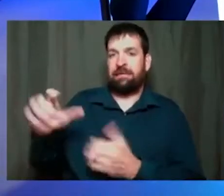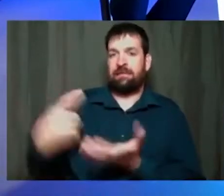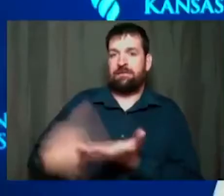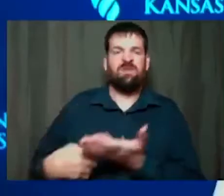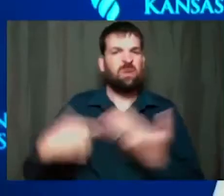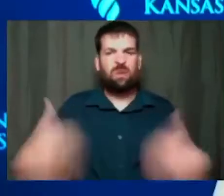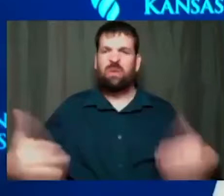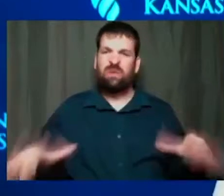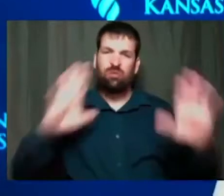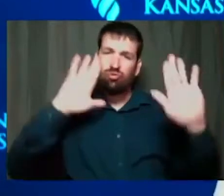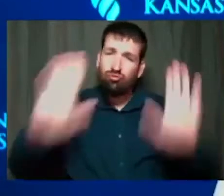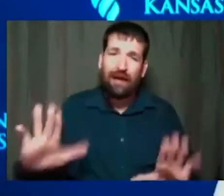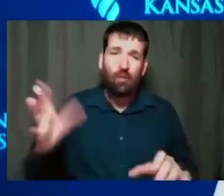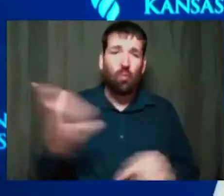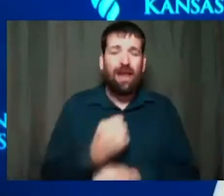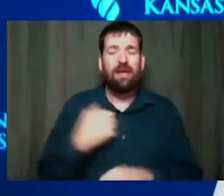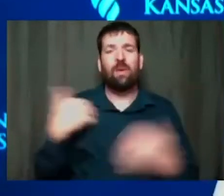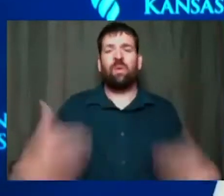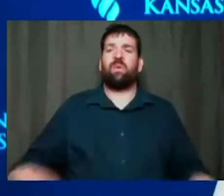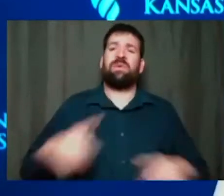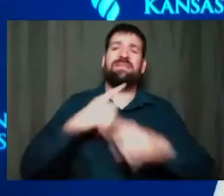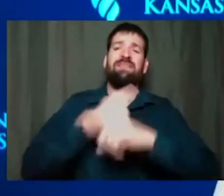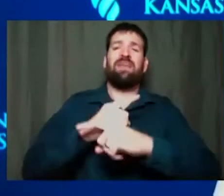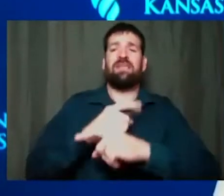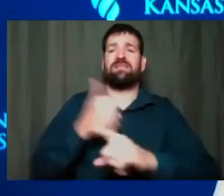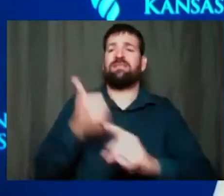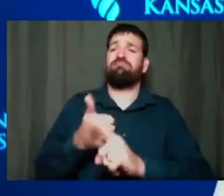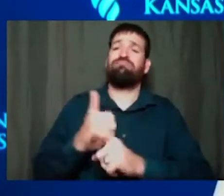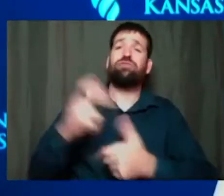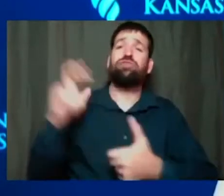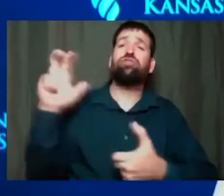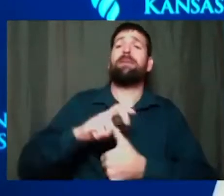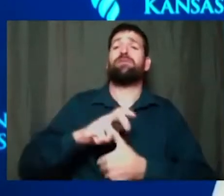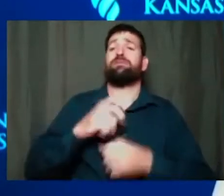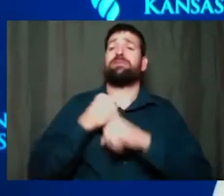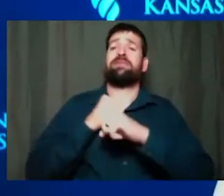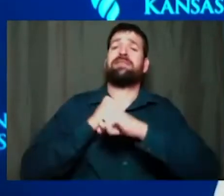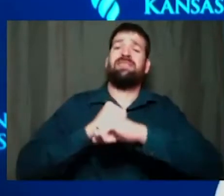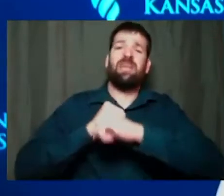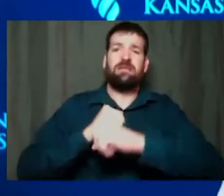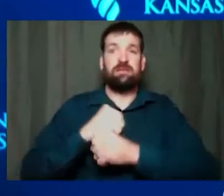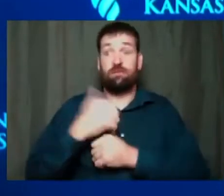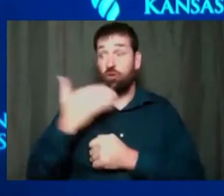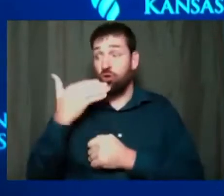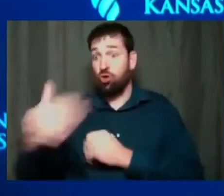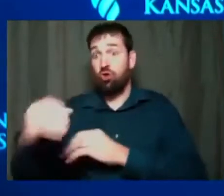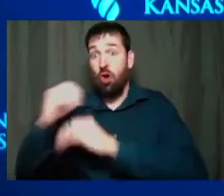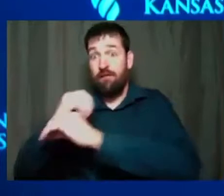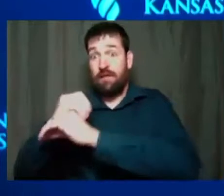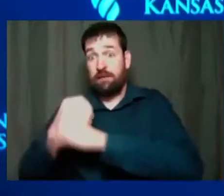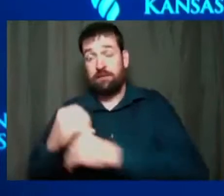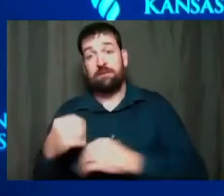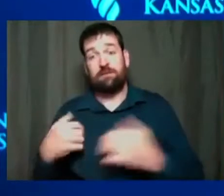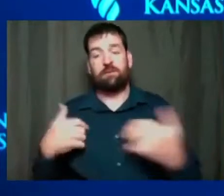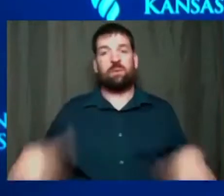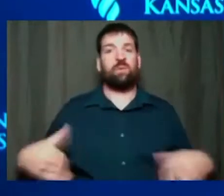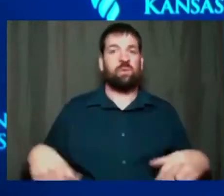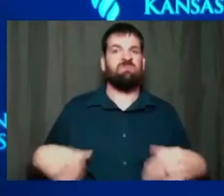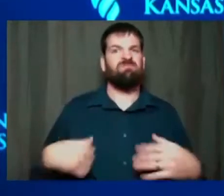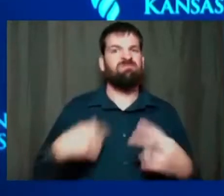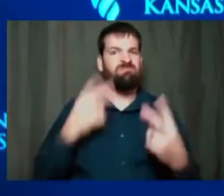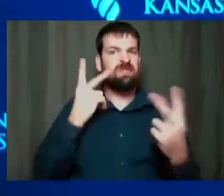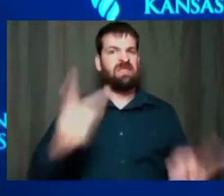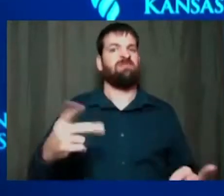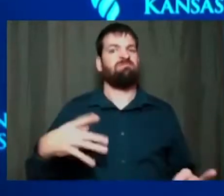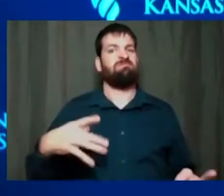All about that defense. This is a championship defense right now. They're on a roll. They shut down a good offense, even minus a couple of receivers. Got to like what we saw yesterday.